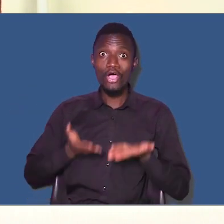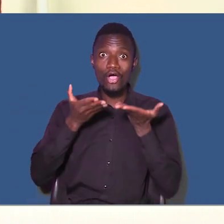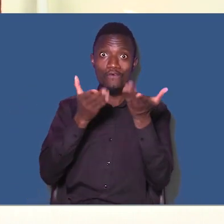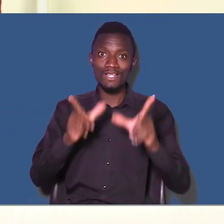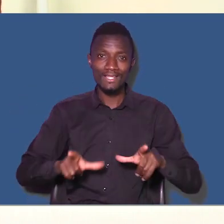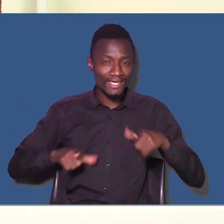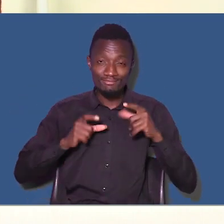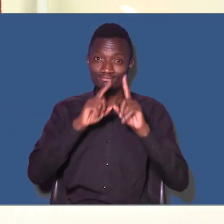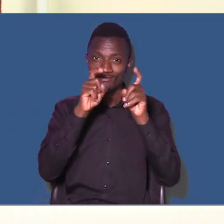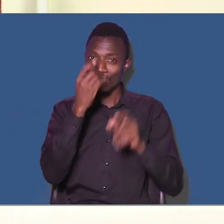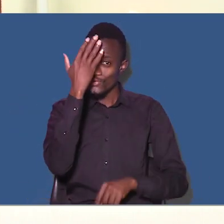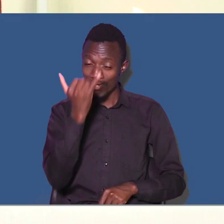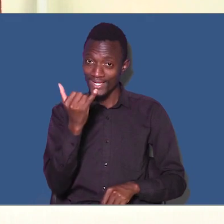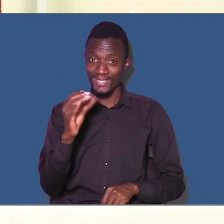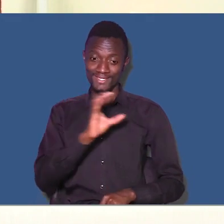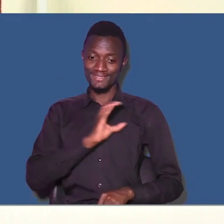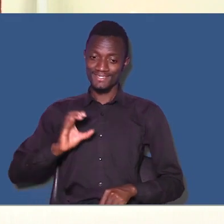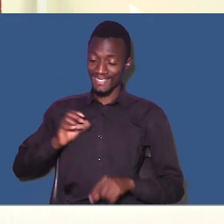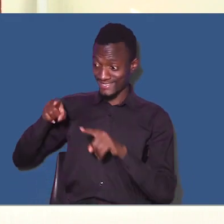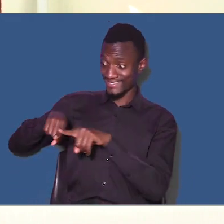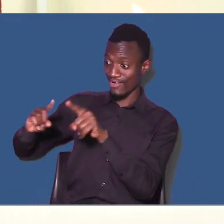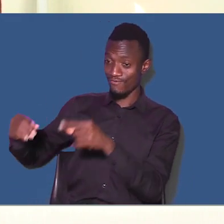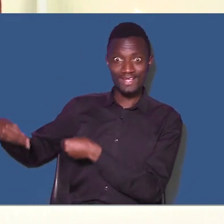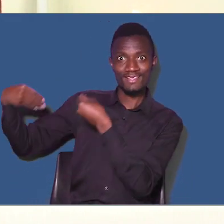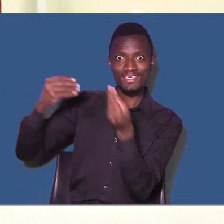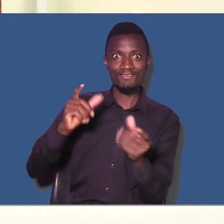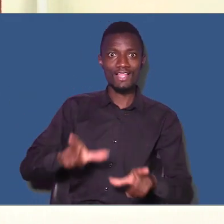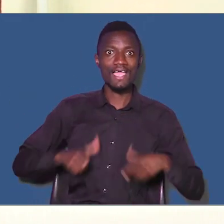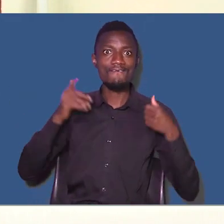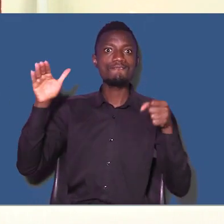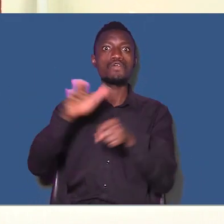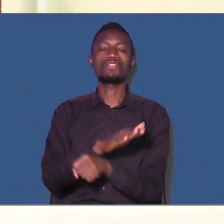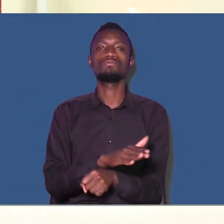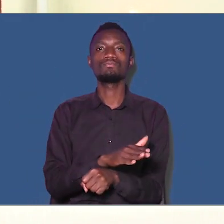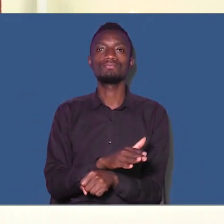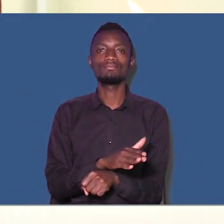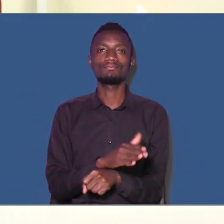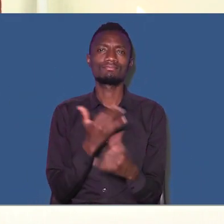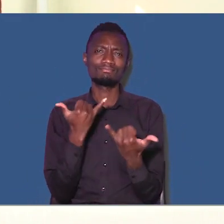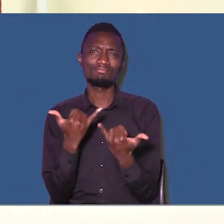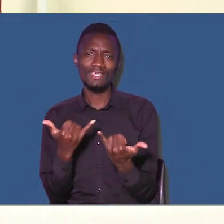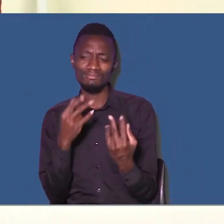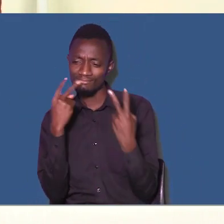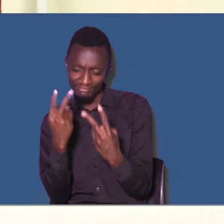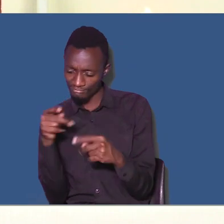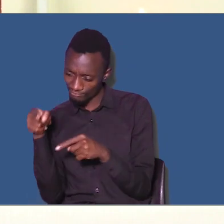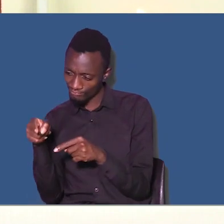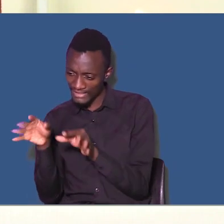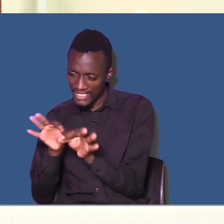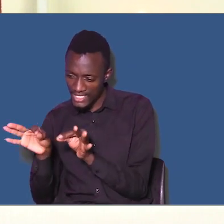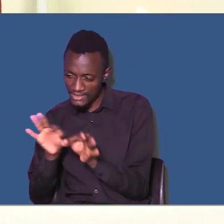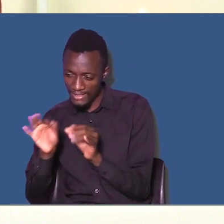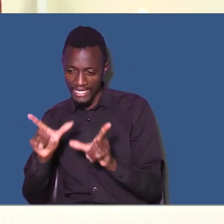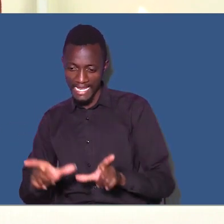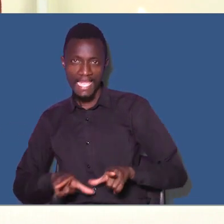offering abundant life. And so, what does it mean to live life